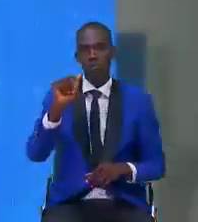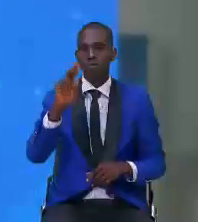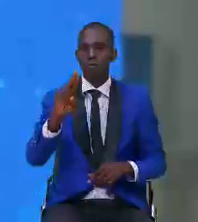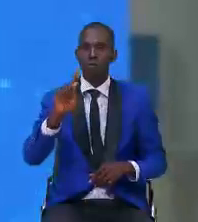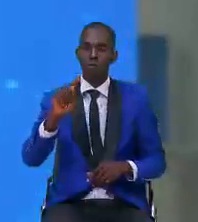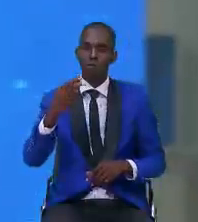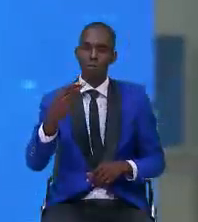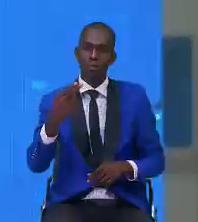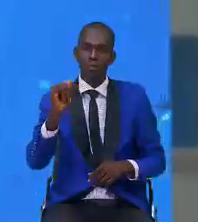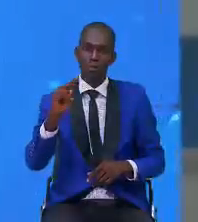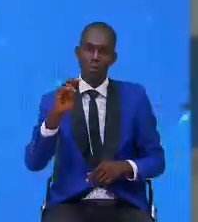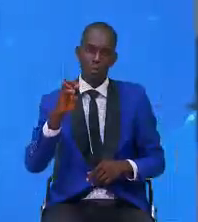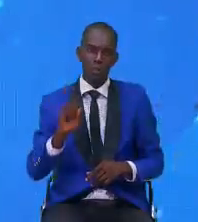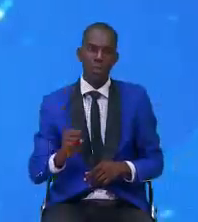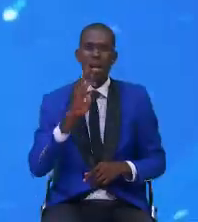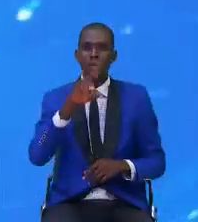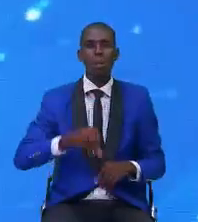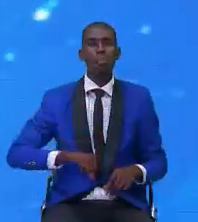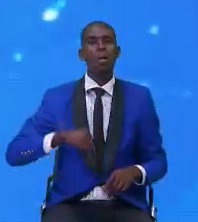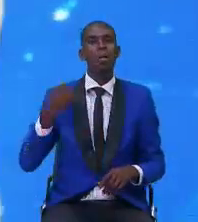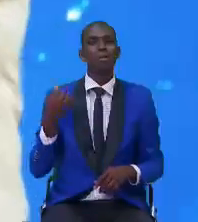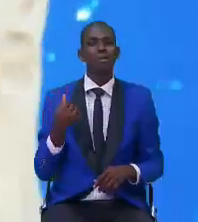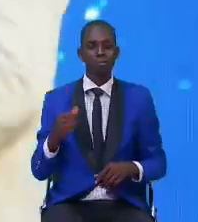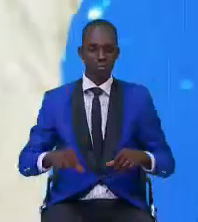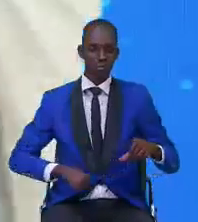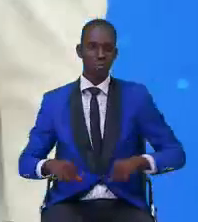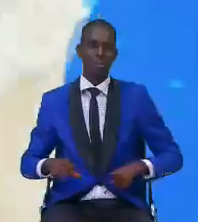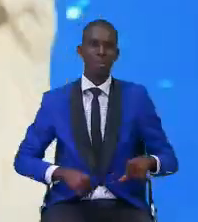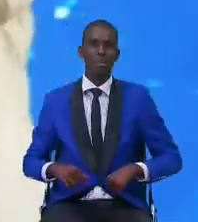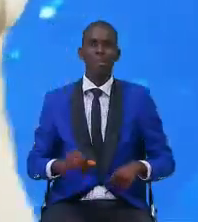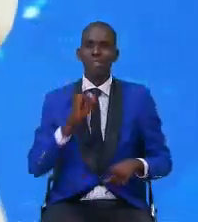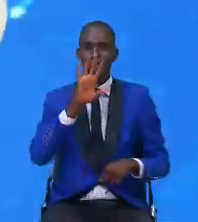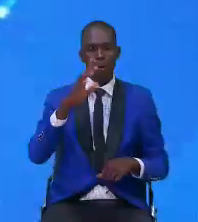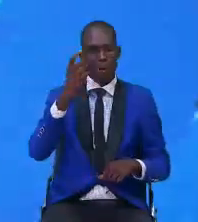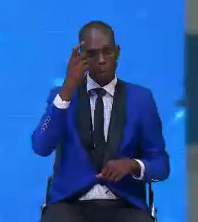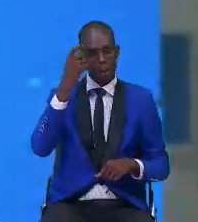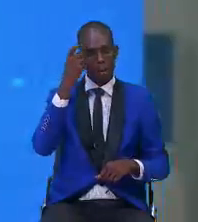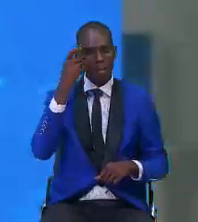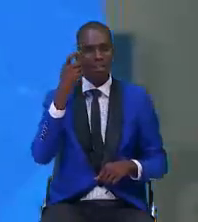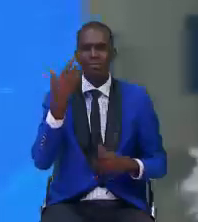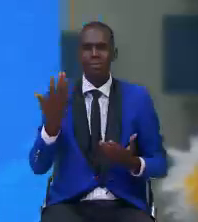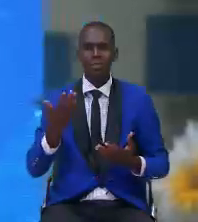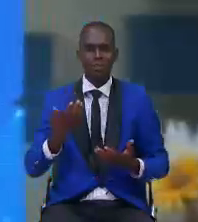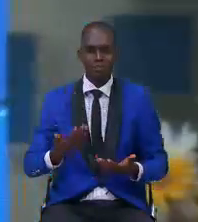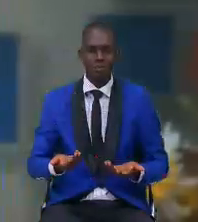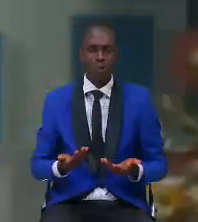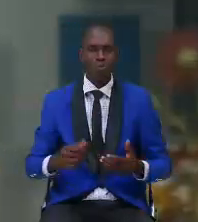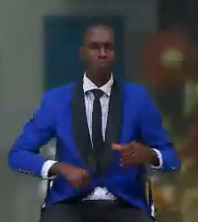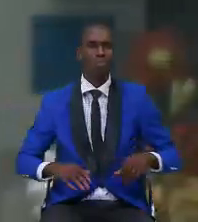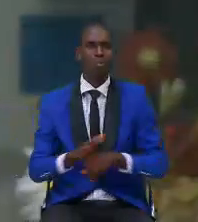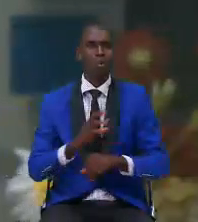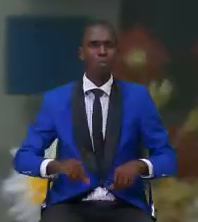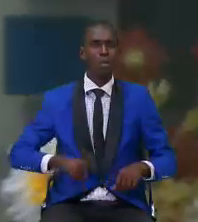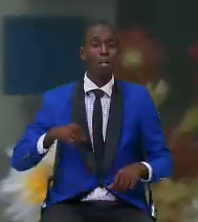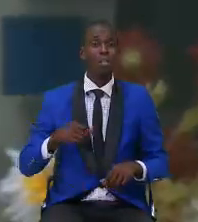proud? Are you lifted up? Is your mind lifted up? You're setting a barrier